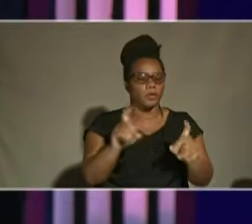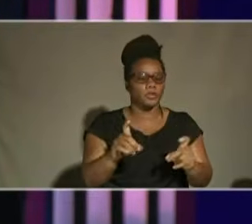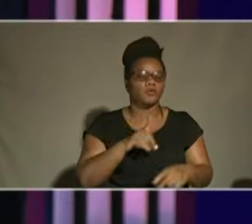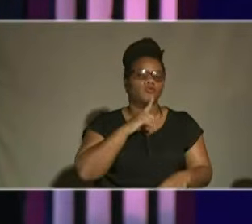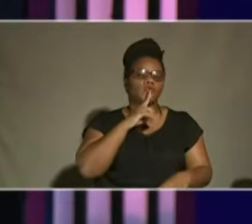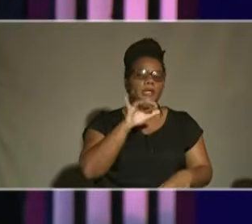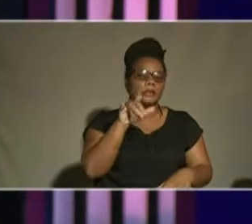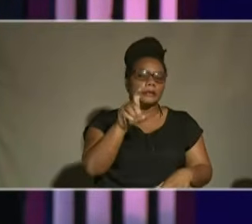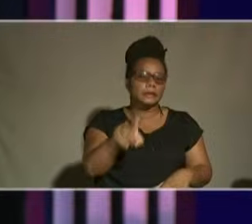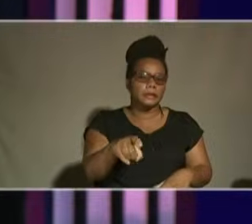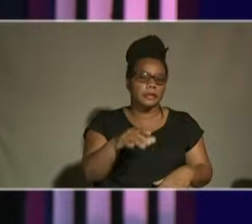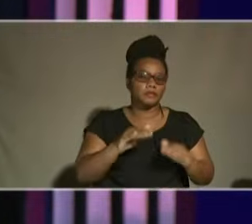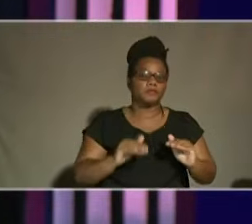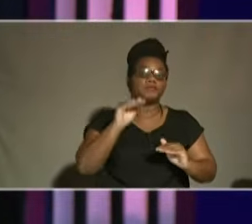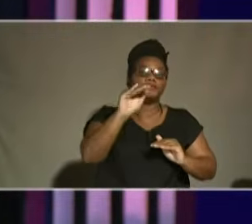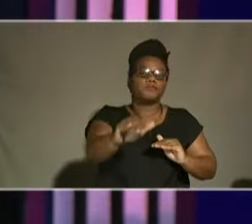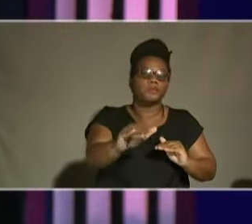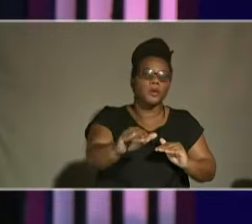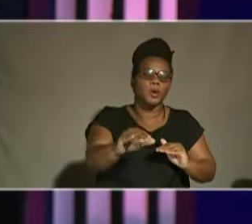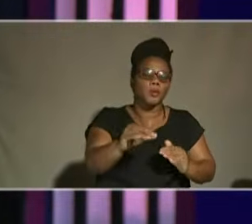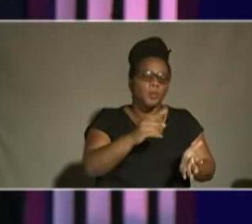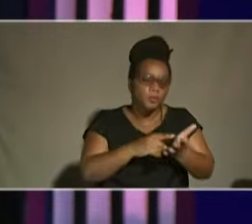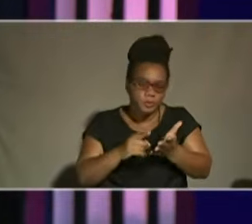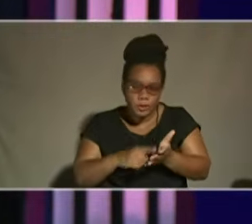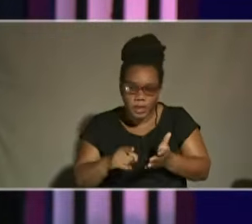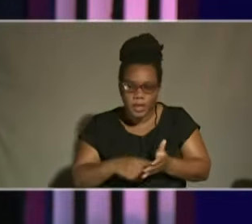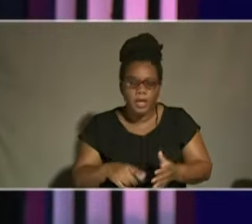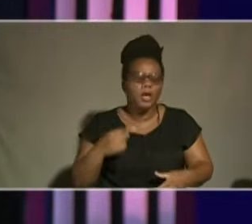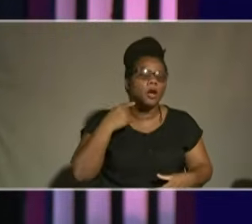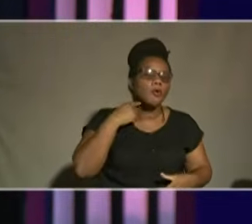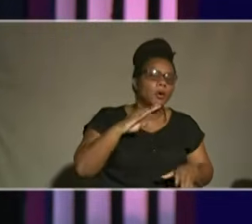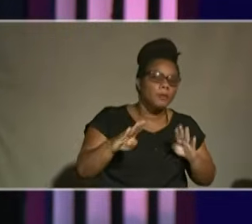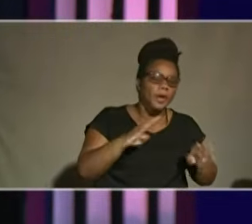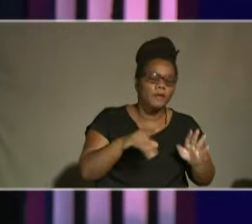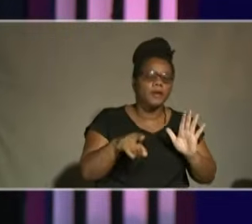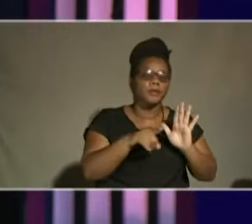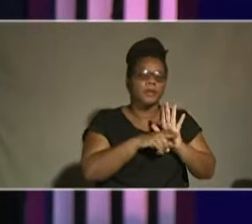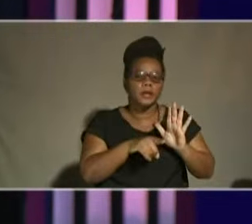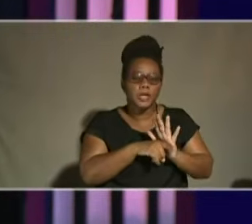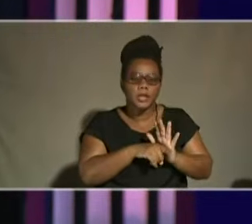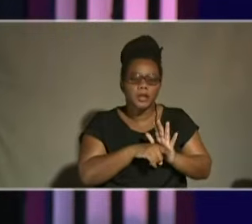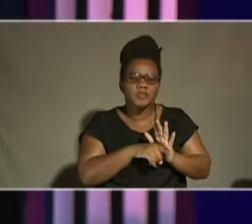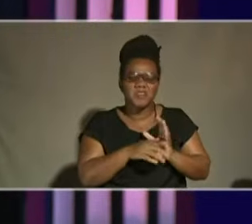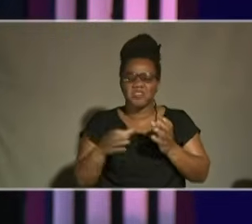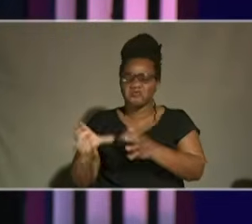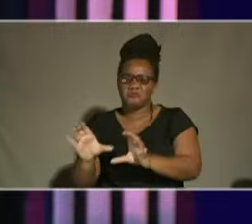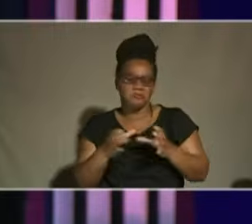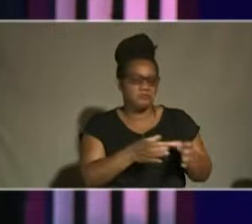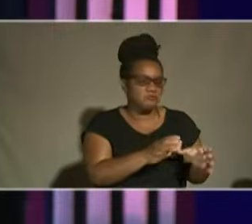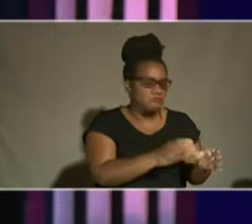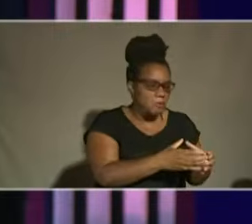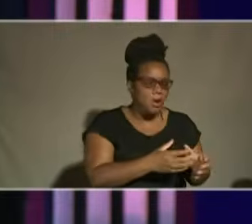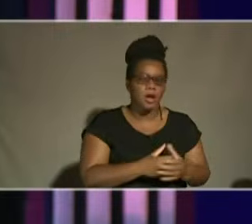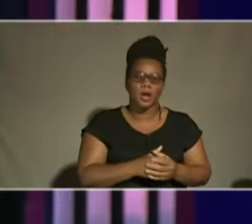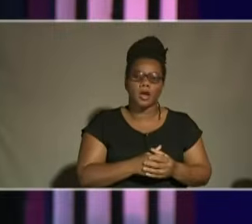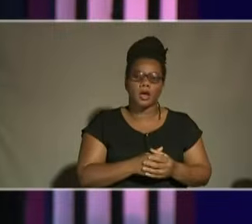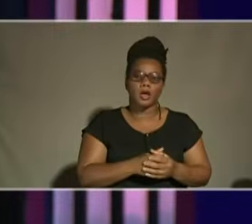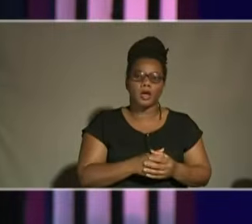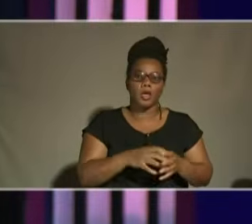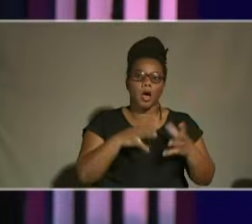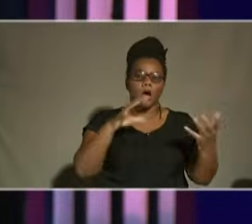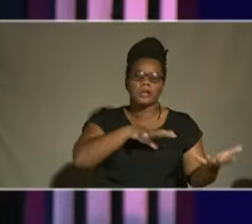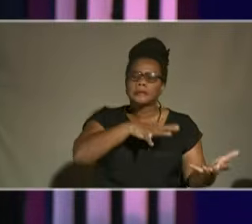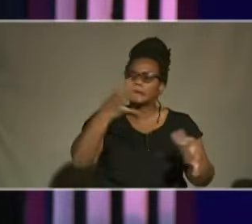to step up our vigilance against corrupt behaviour, nepotism and cronyism. The volume of scandals under this Jamaica Labour